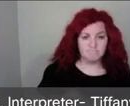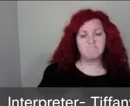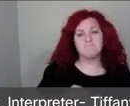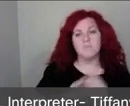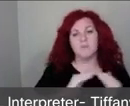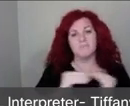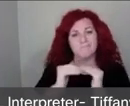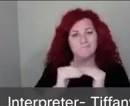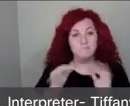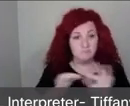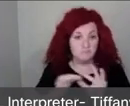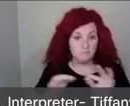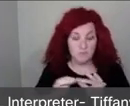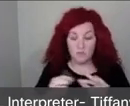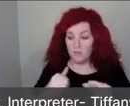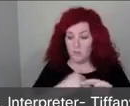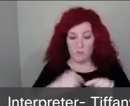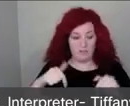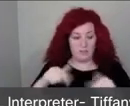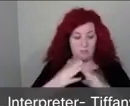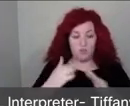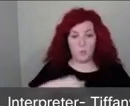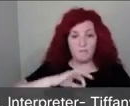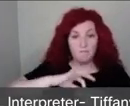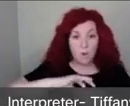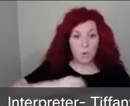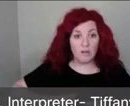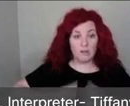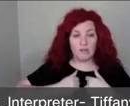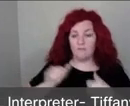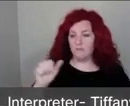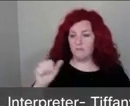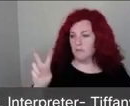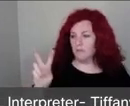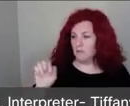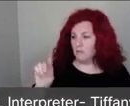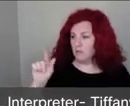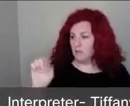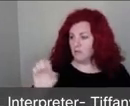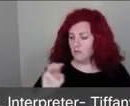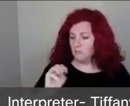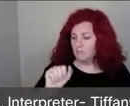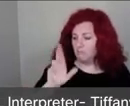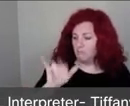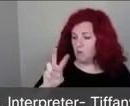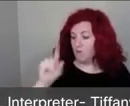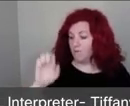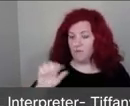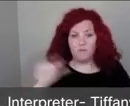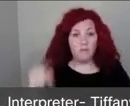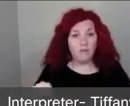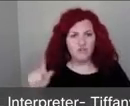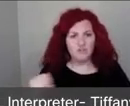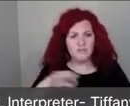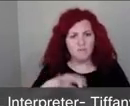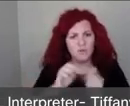made. We in the communities that we vote in, the communities that we live in Avondale, Maryville, and Glendale, believe that we should all be voting together and